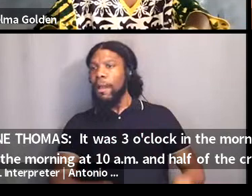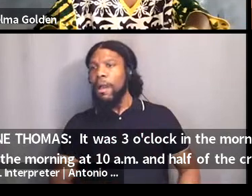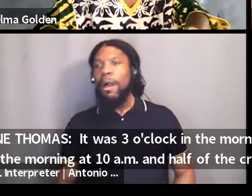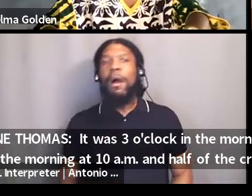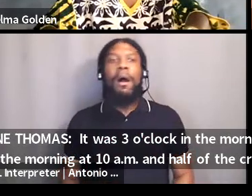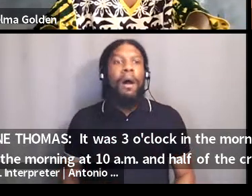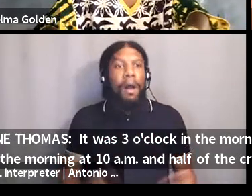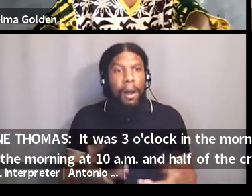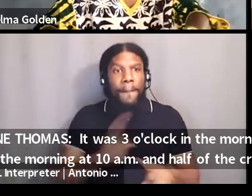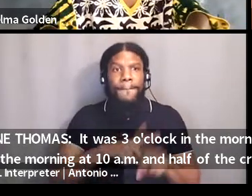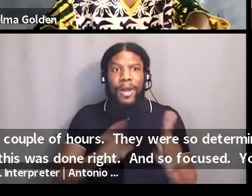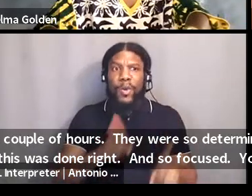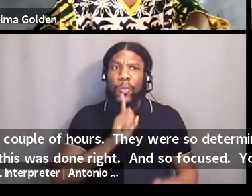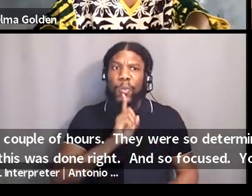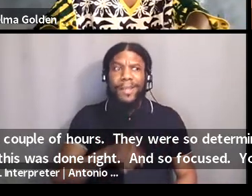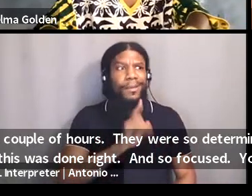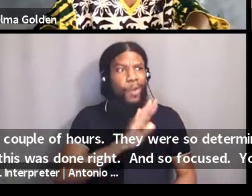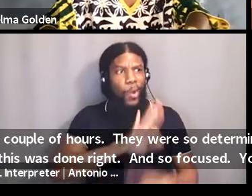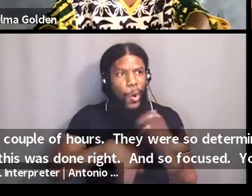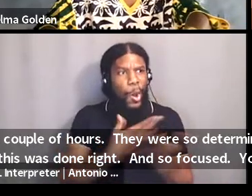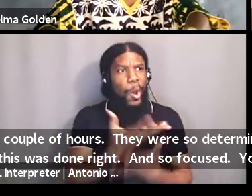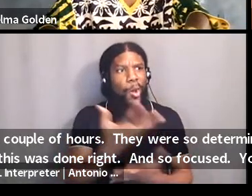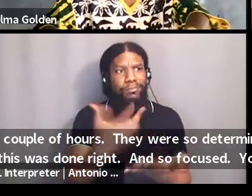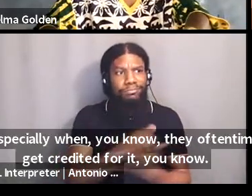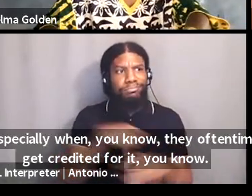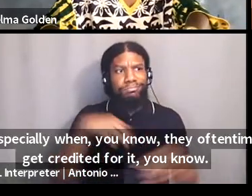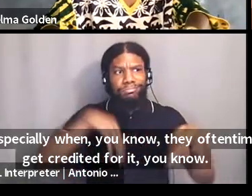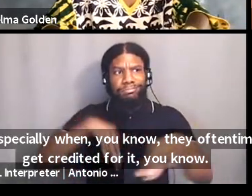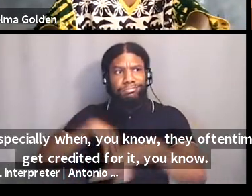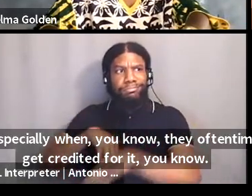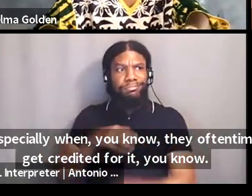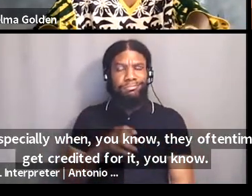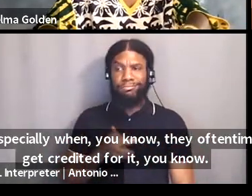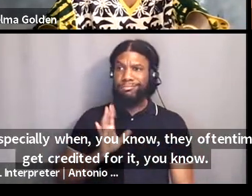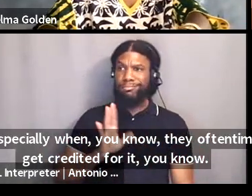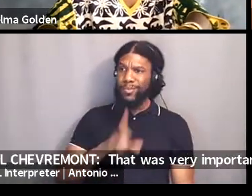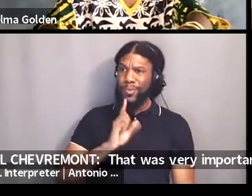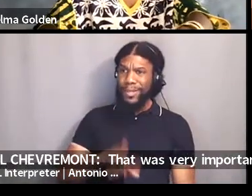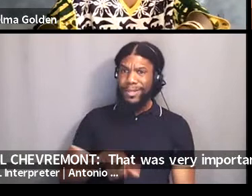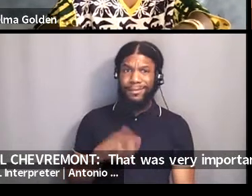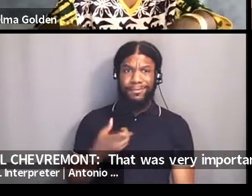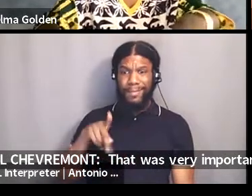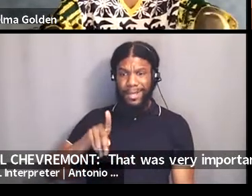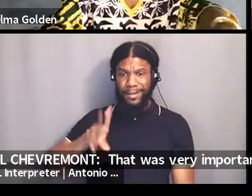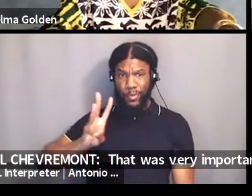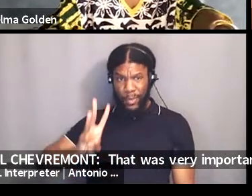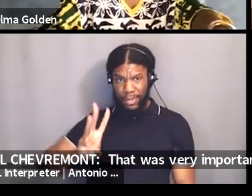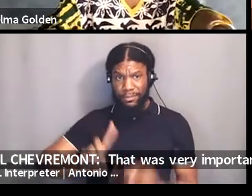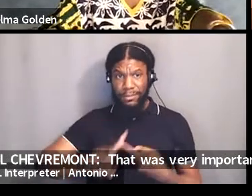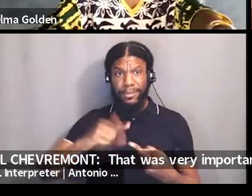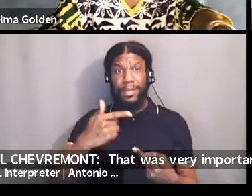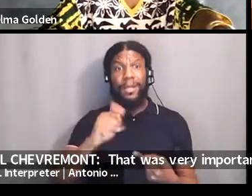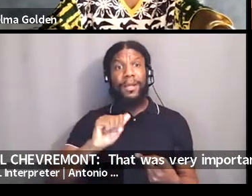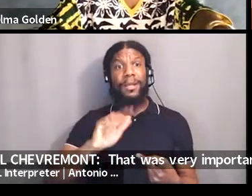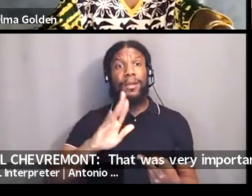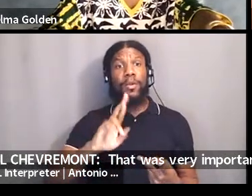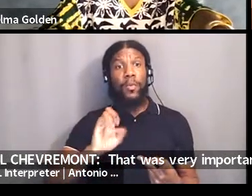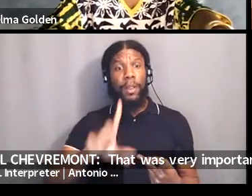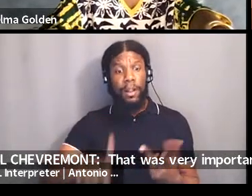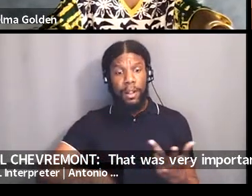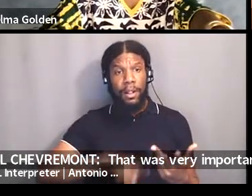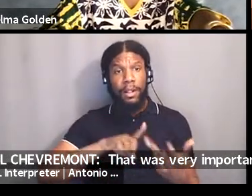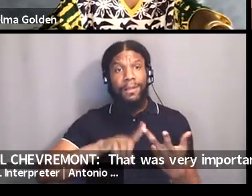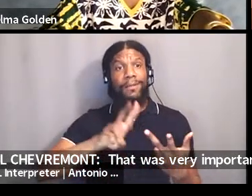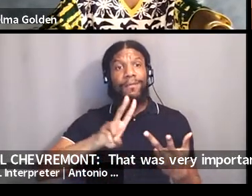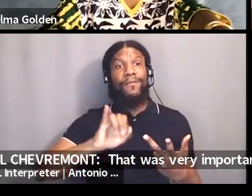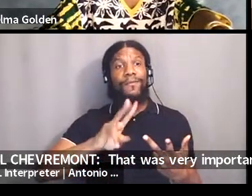passion was really, I mean, we can't thank Pioneer Works yeah. and Gabriel and Vivian and everyone else for